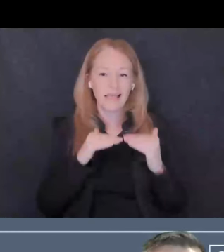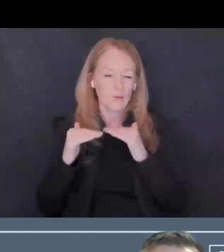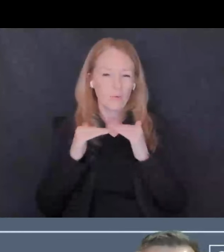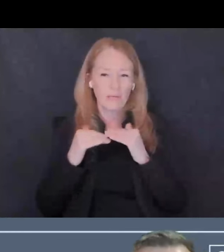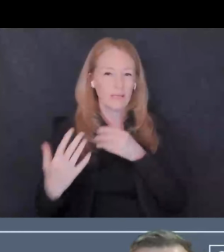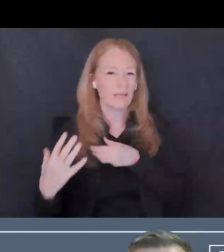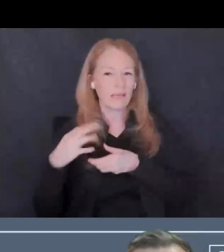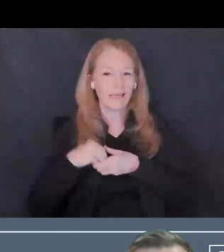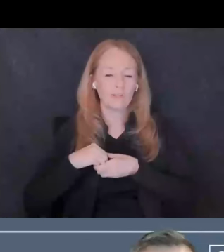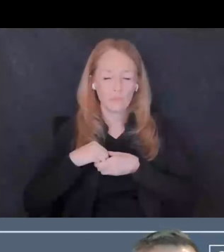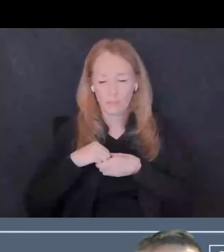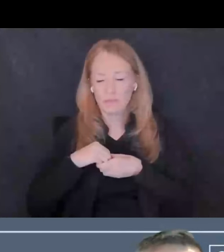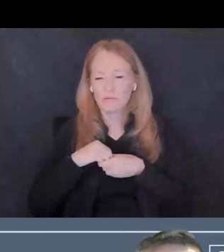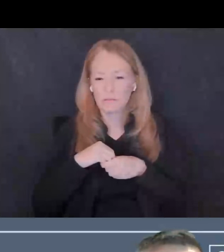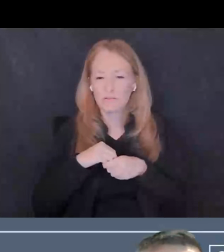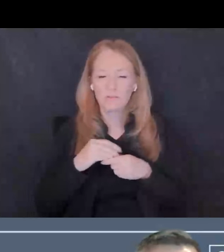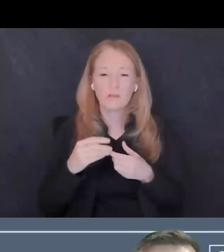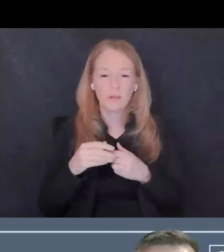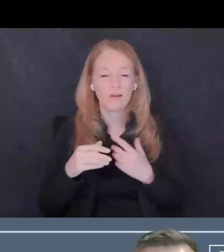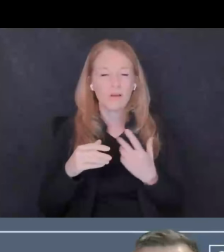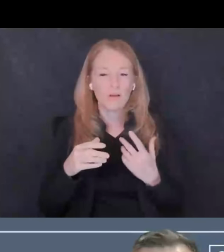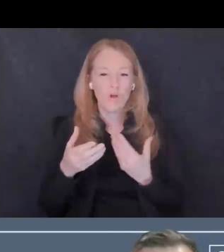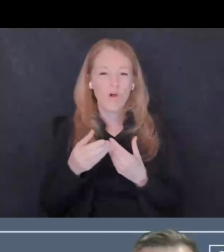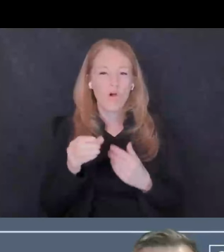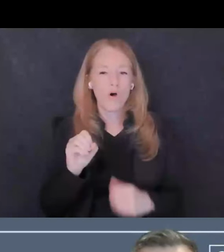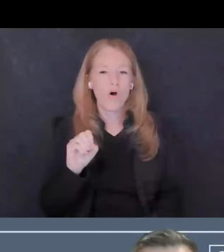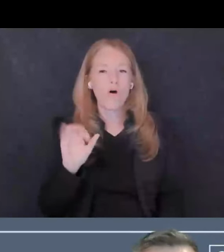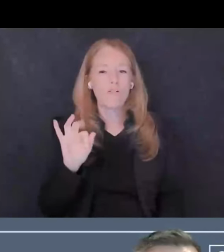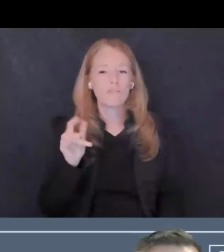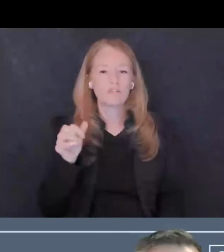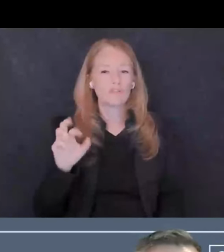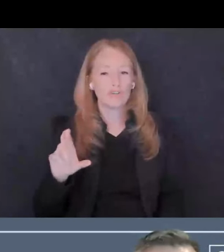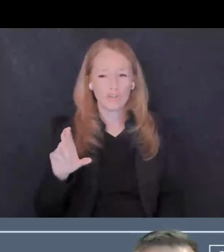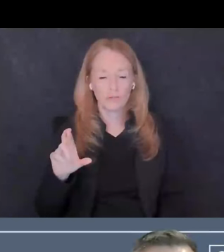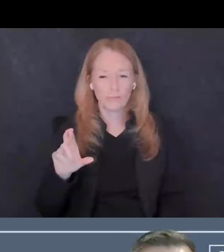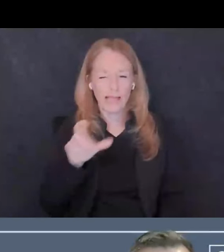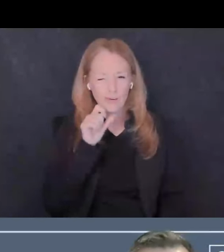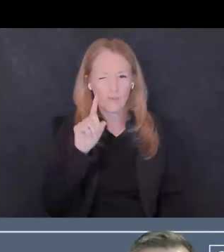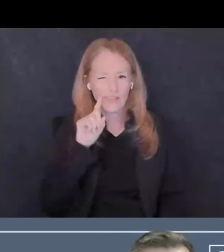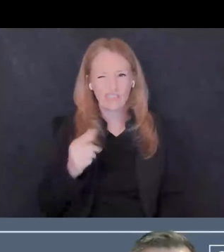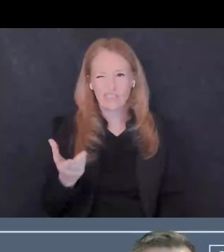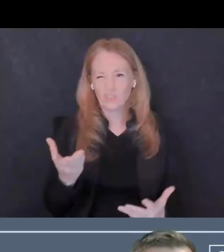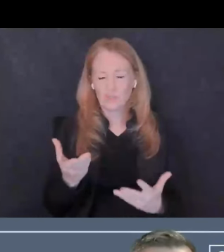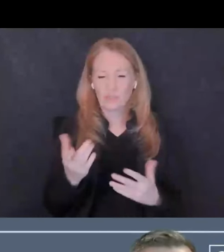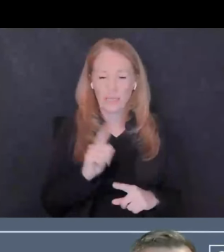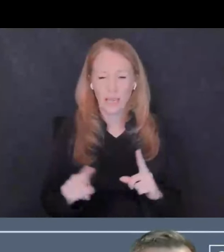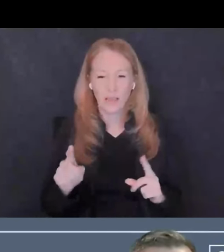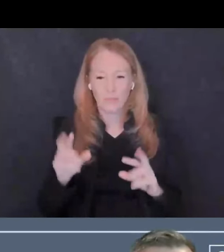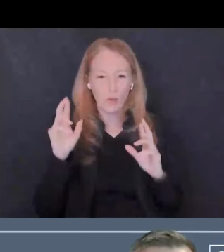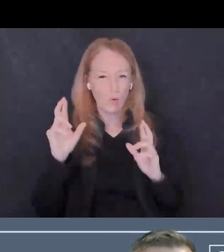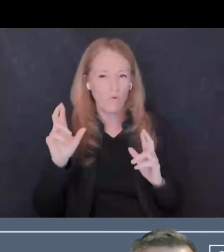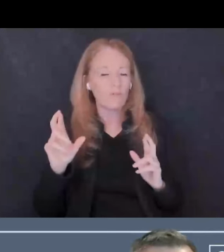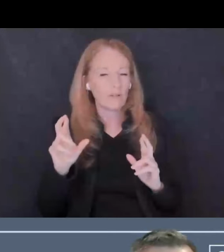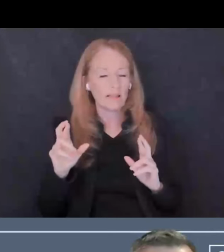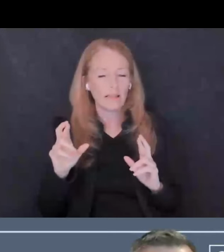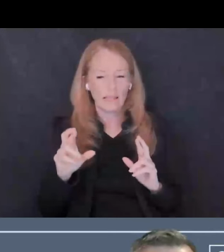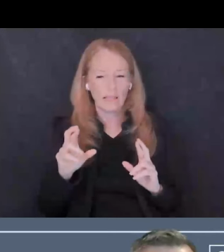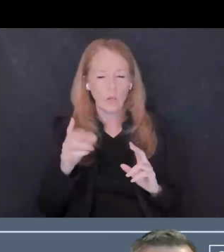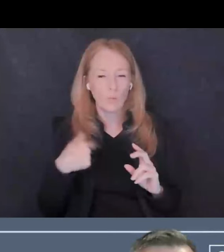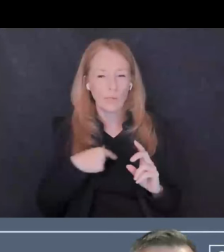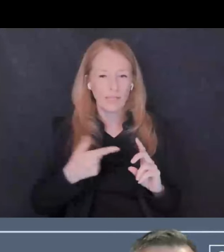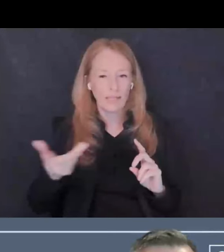officer. I don't think that she is on this call, but will hopefully have an opportunity to introduce her to